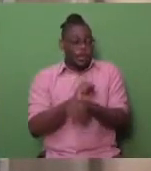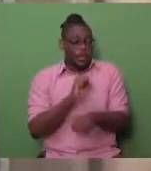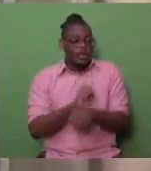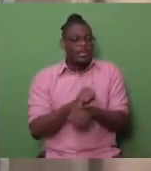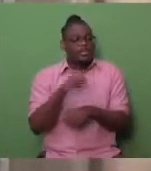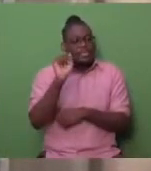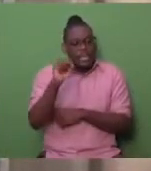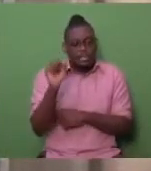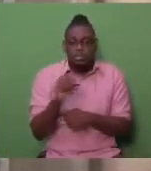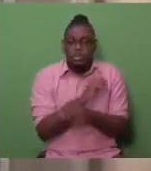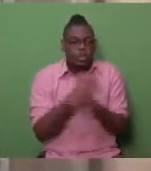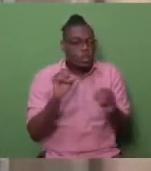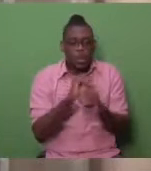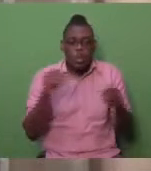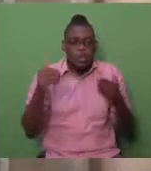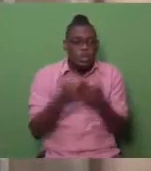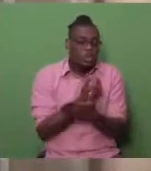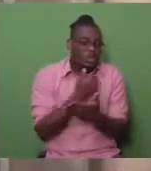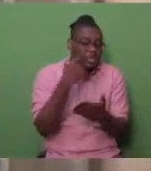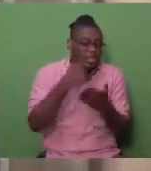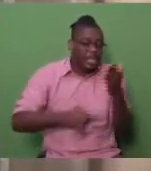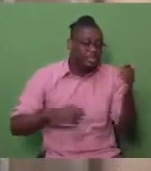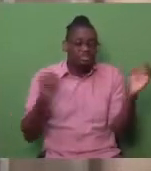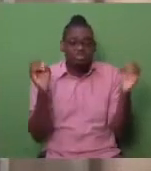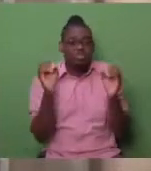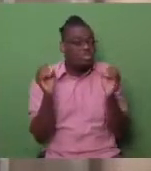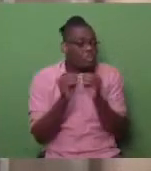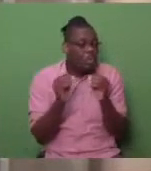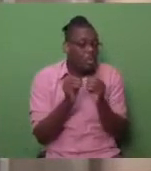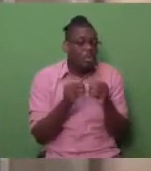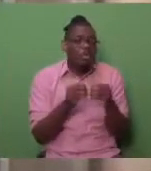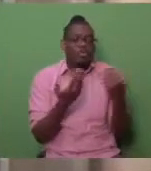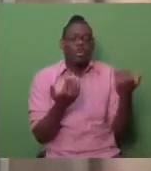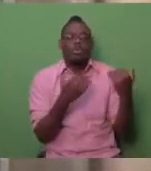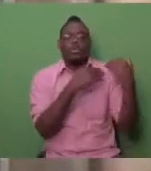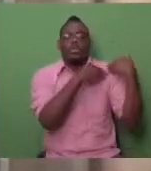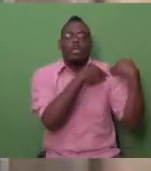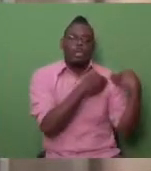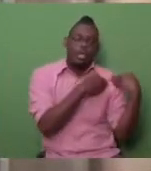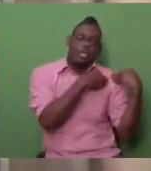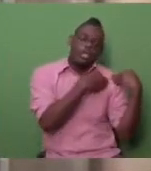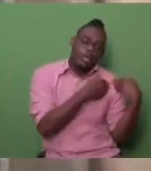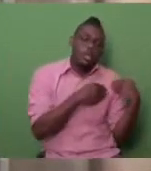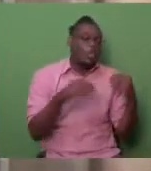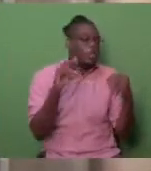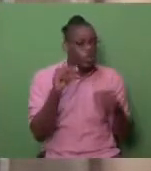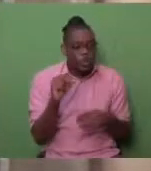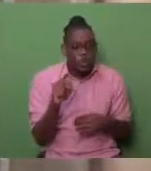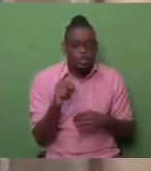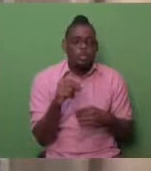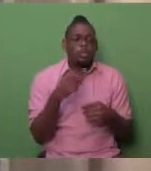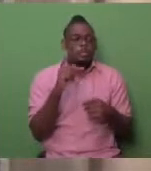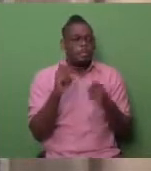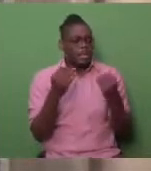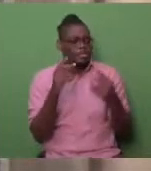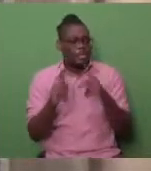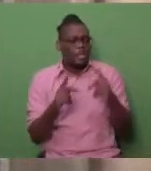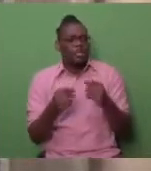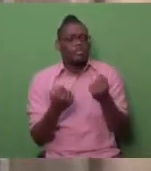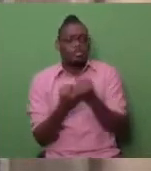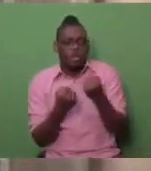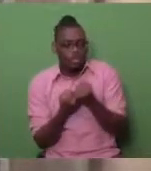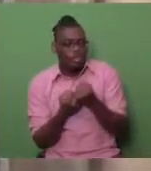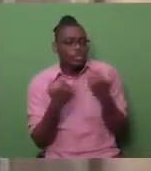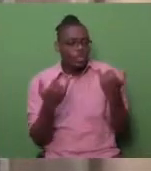Here we are, this government. They introduced VAT on essential food items, even as people are now lining up by